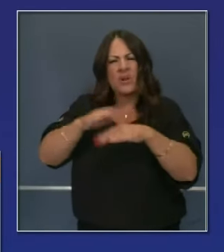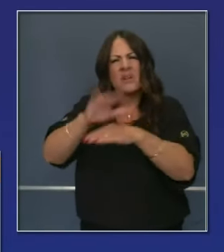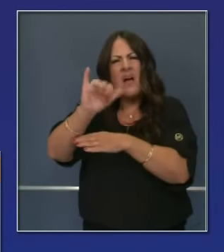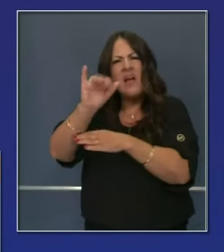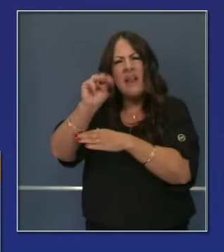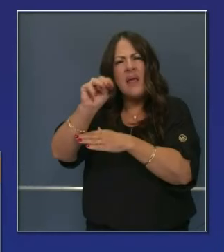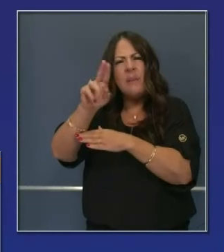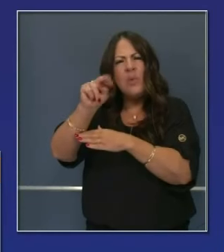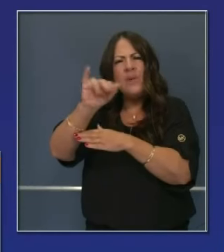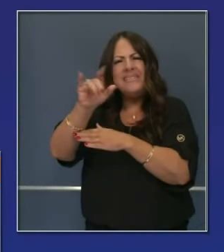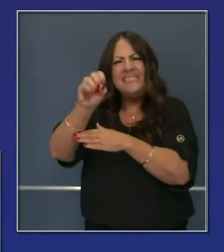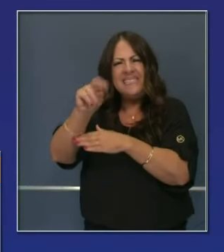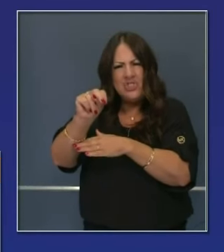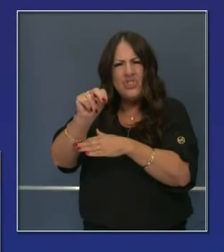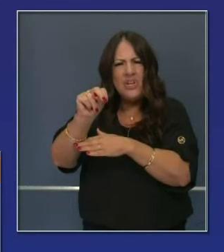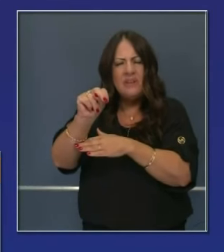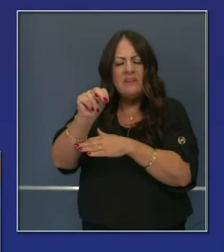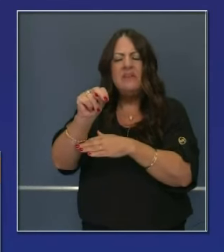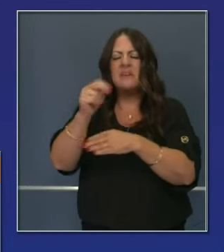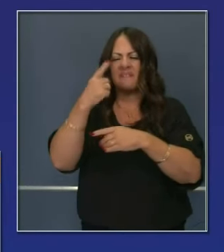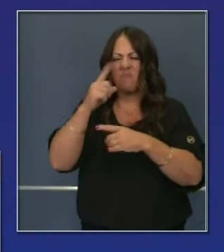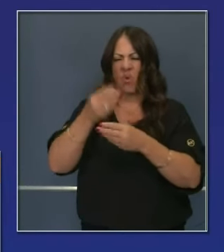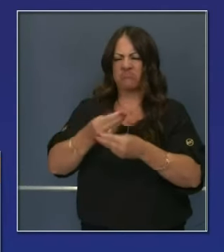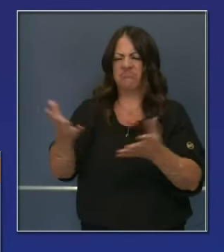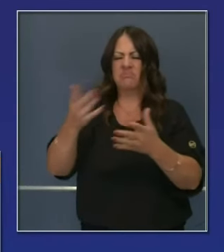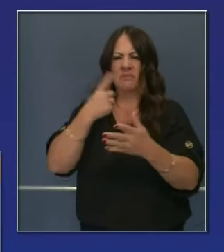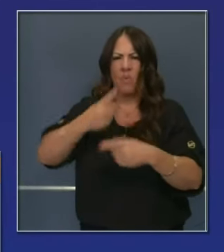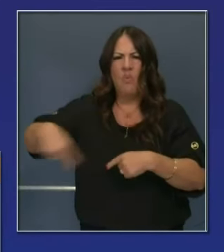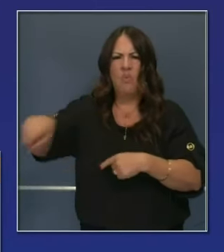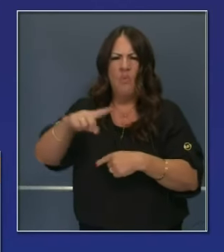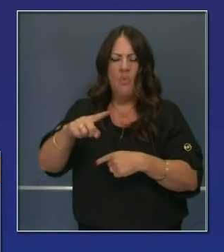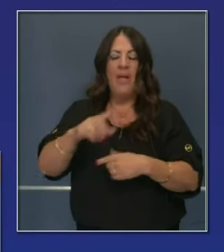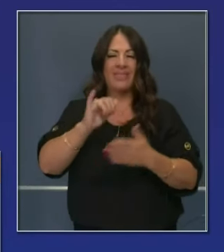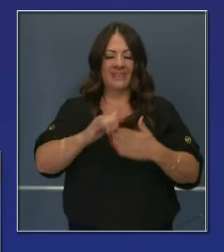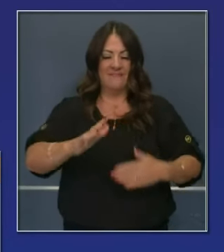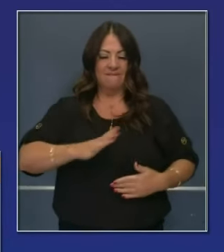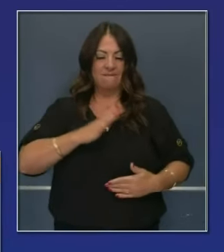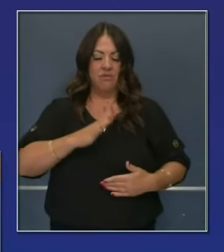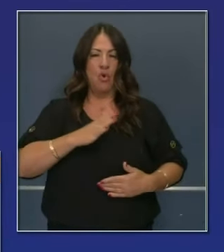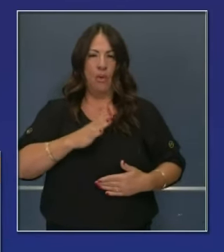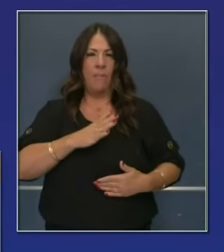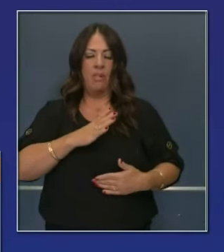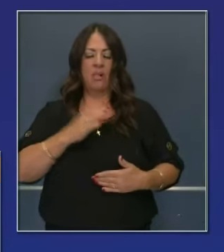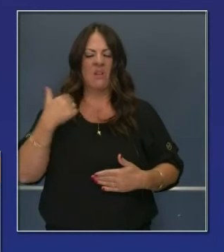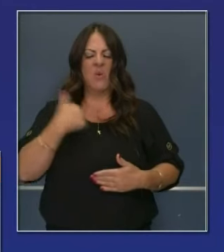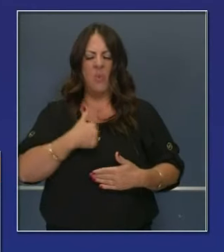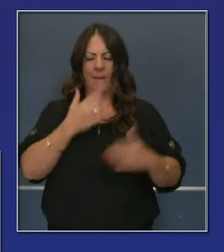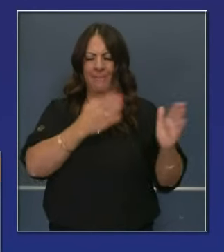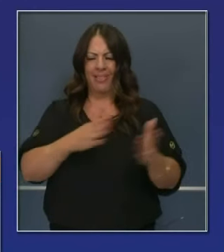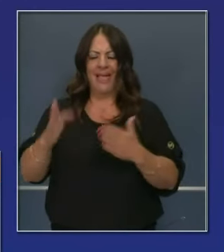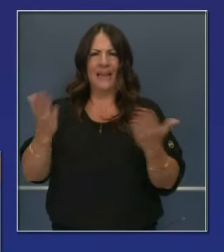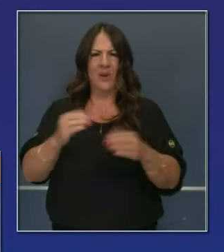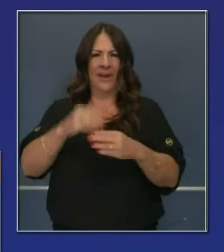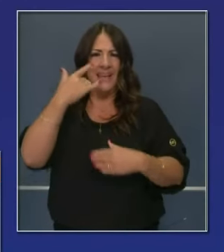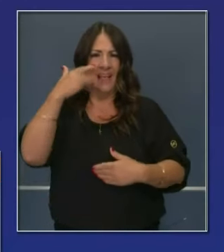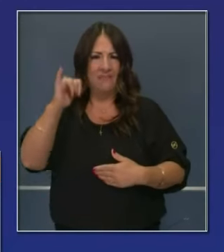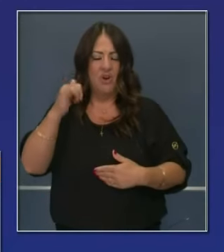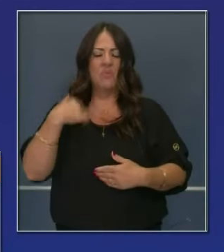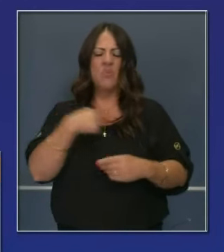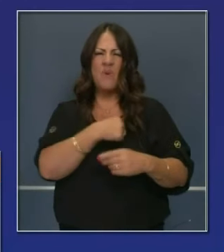So that's broad strokes of the group that we're formally convening here in the state. We're very